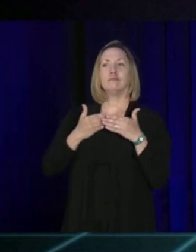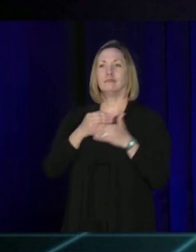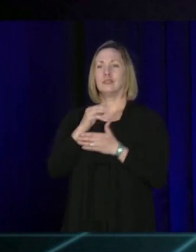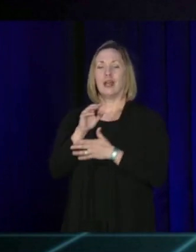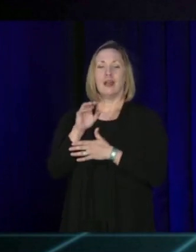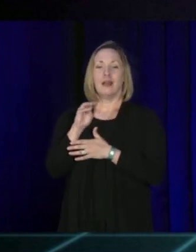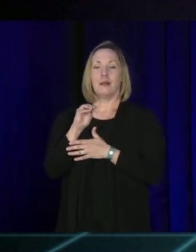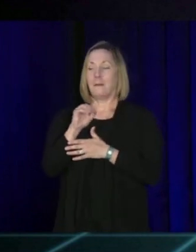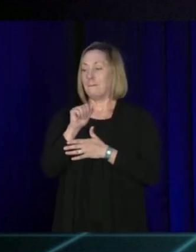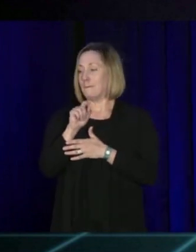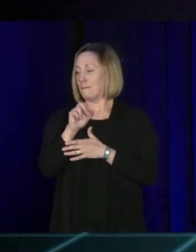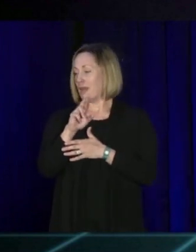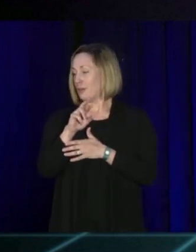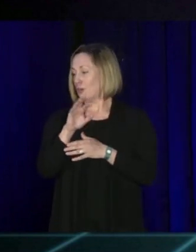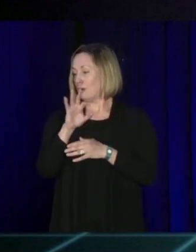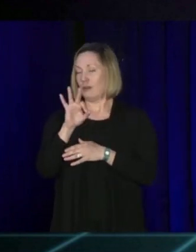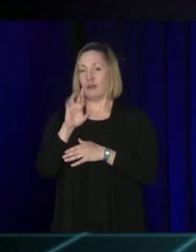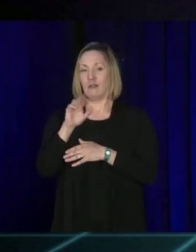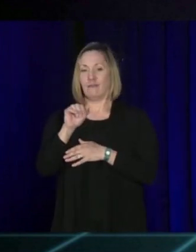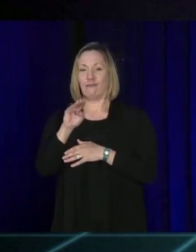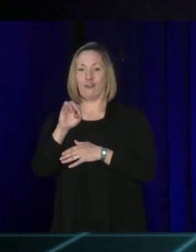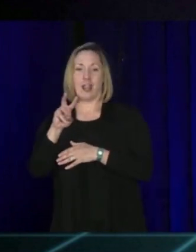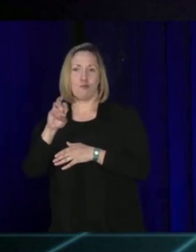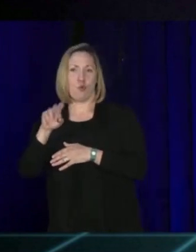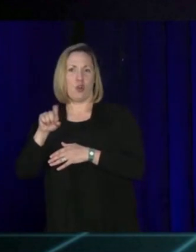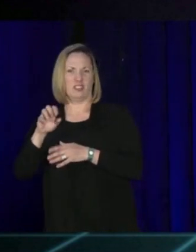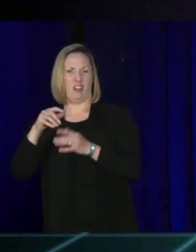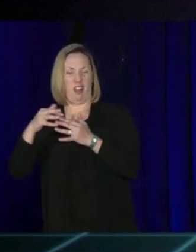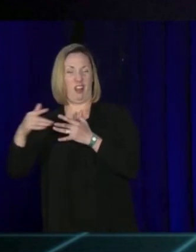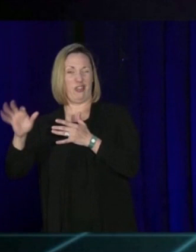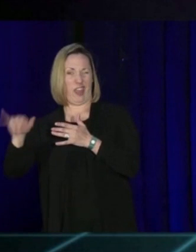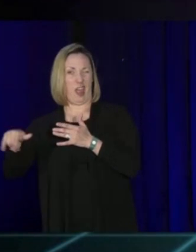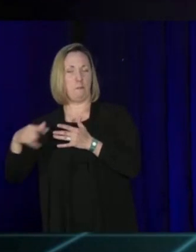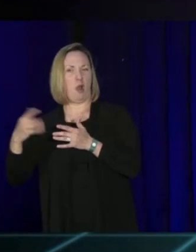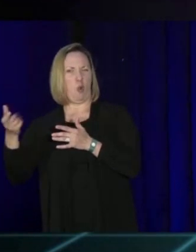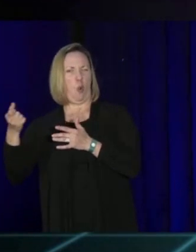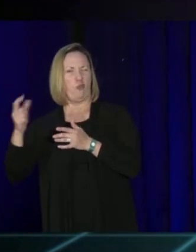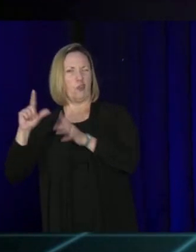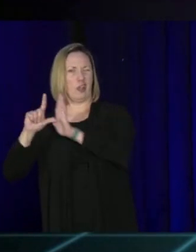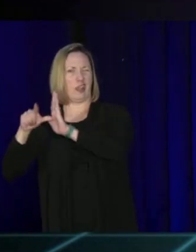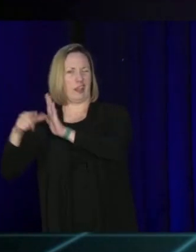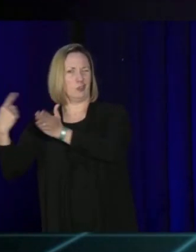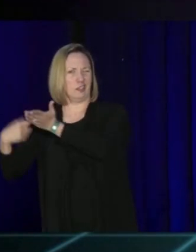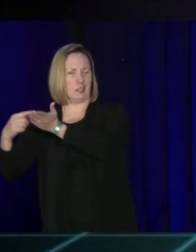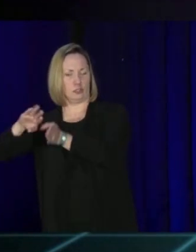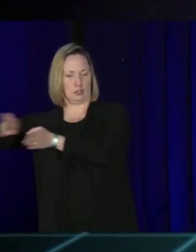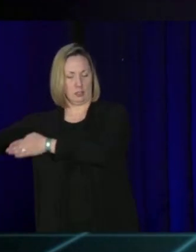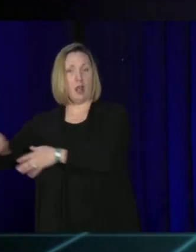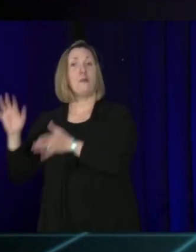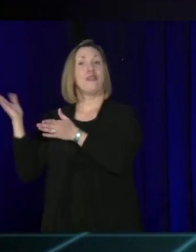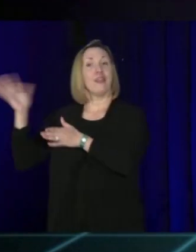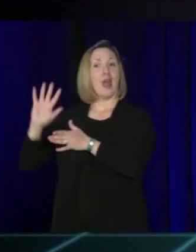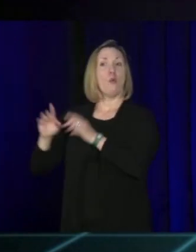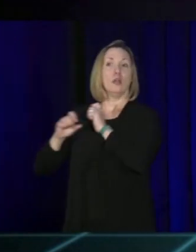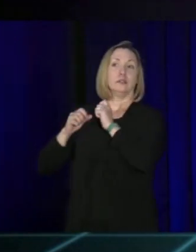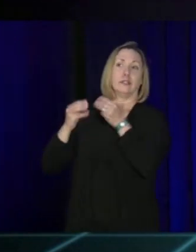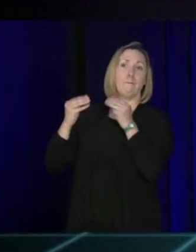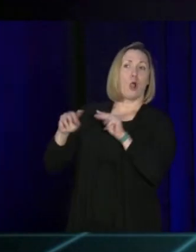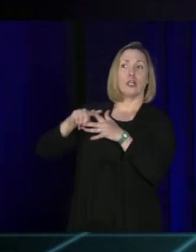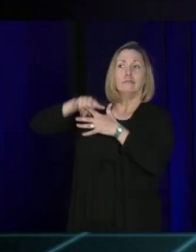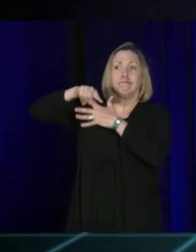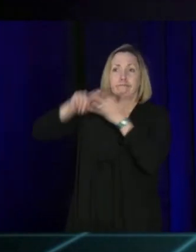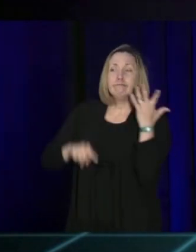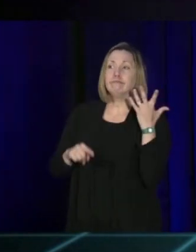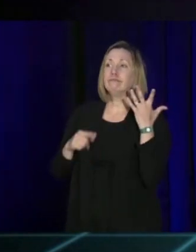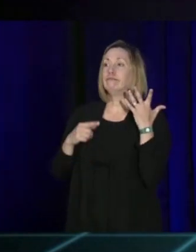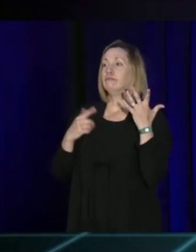that. But that's a topic for another session. Overall, that's what the market was all about. So positions would be looking for